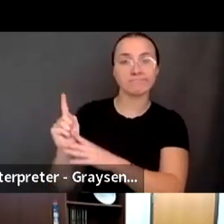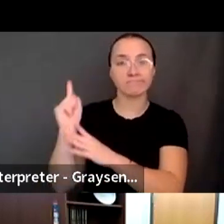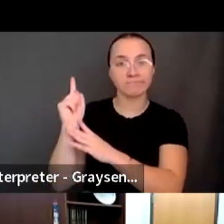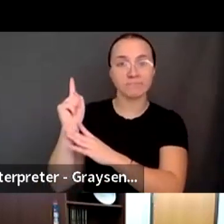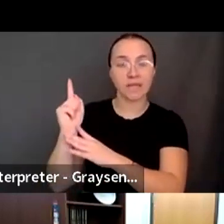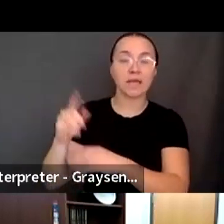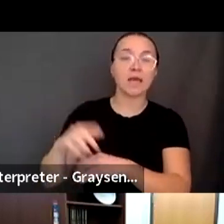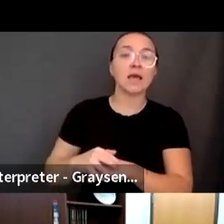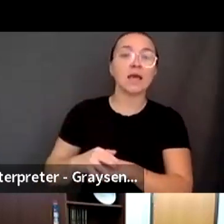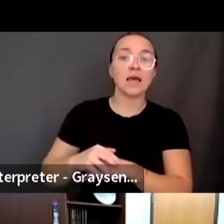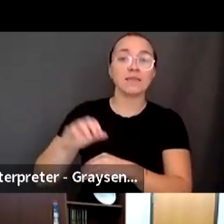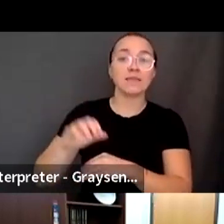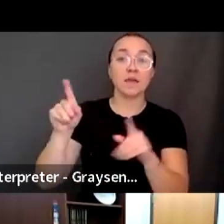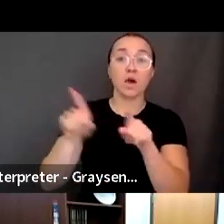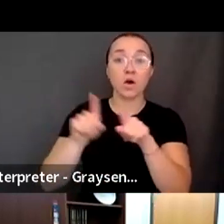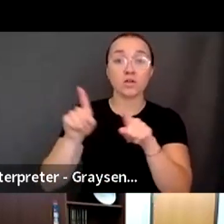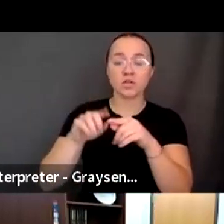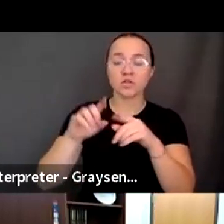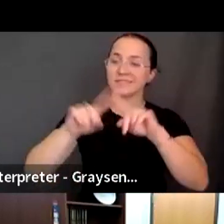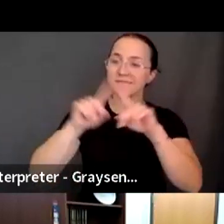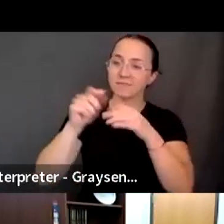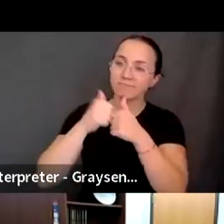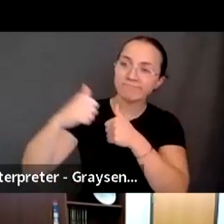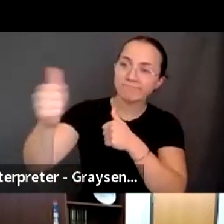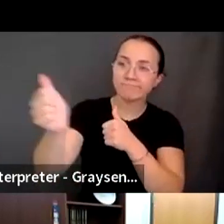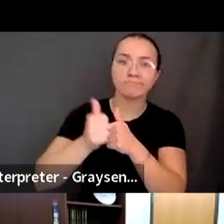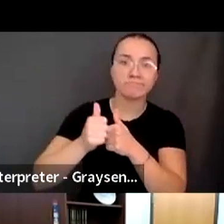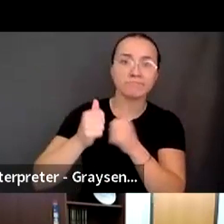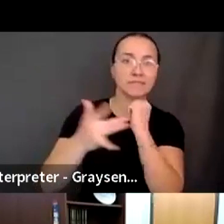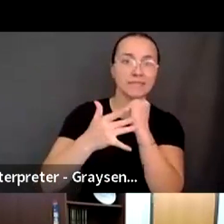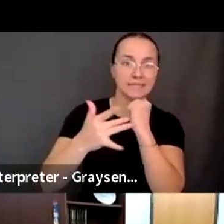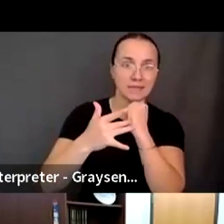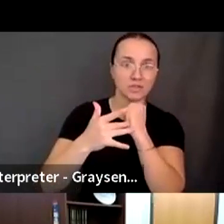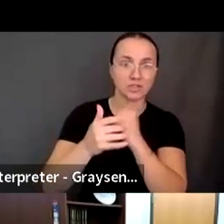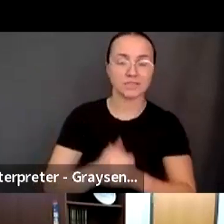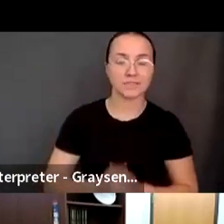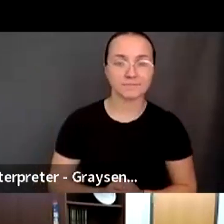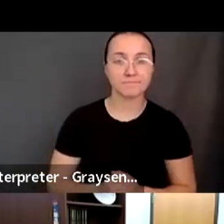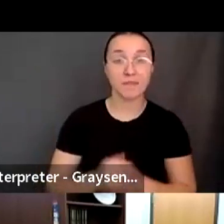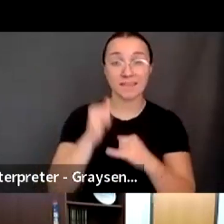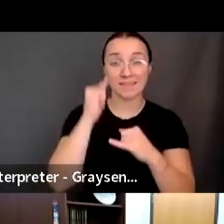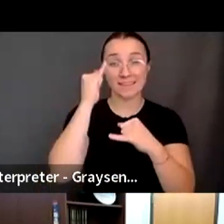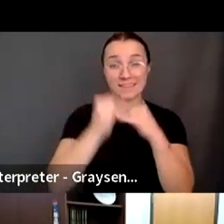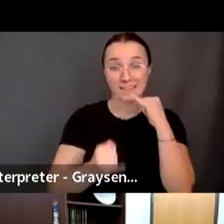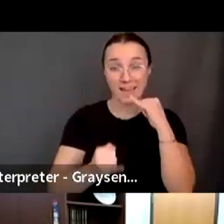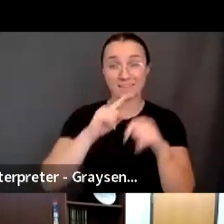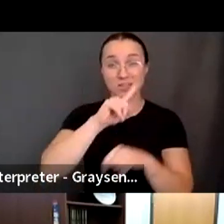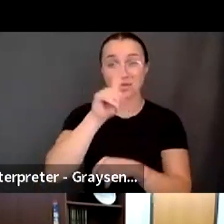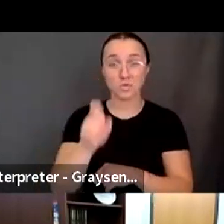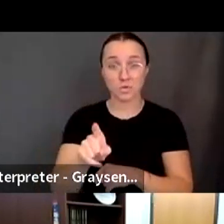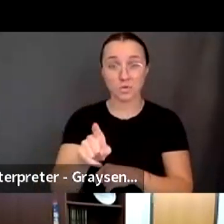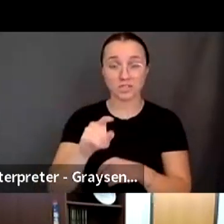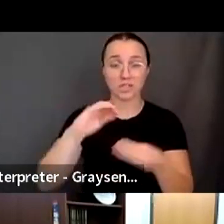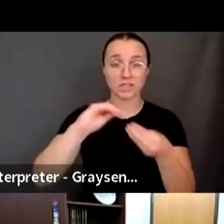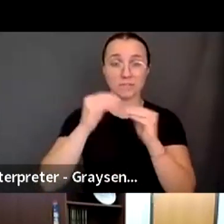emerging transit technologies? And the very last one, number nine,